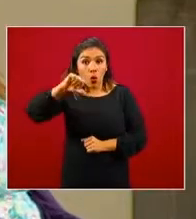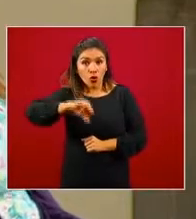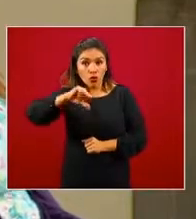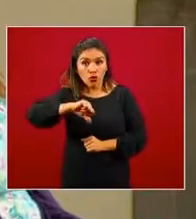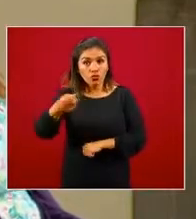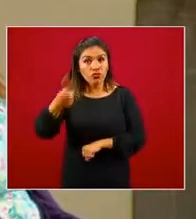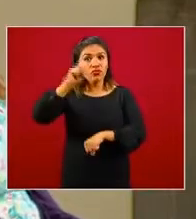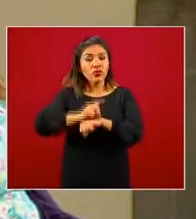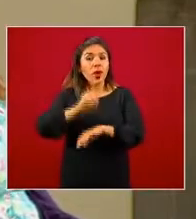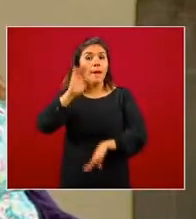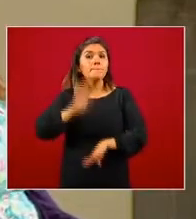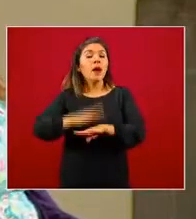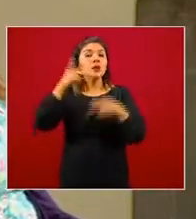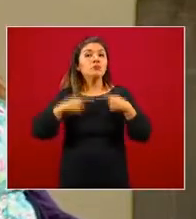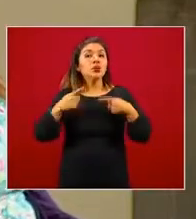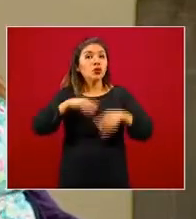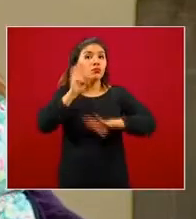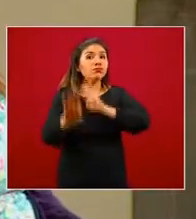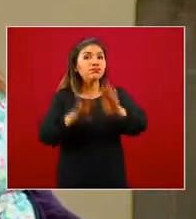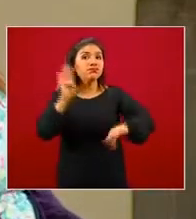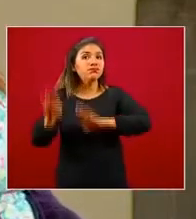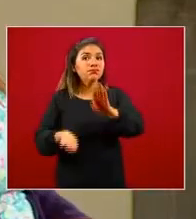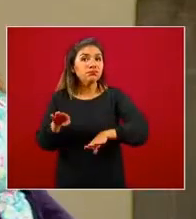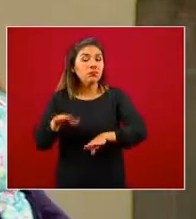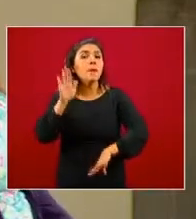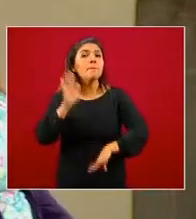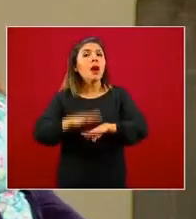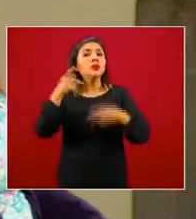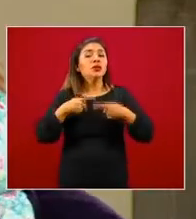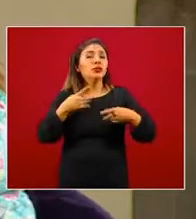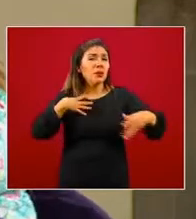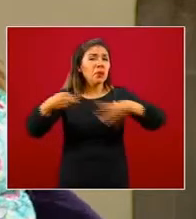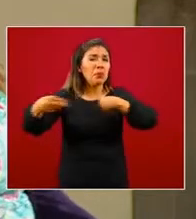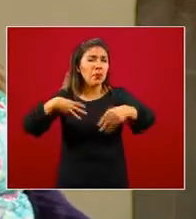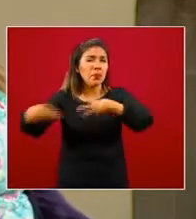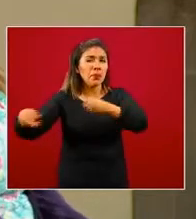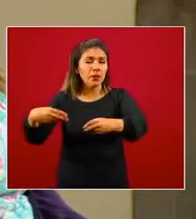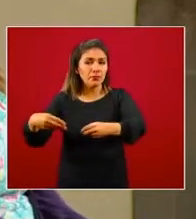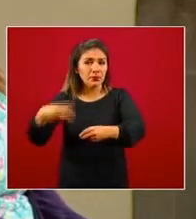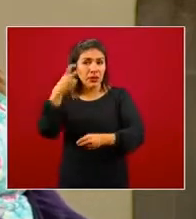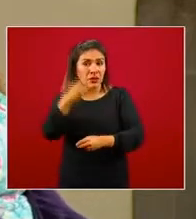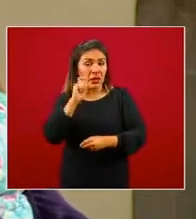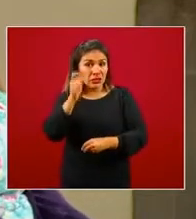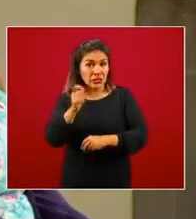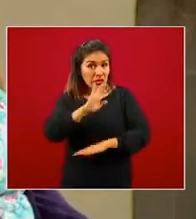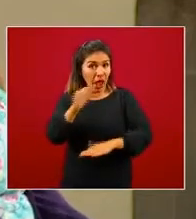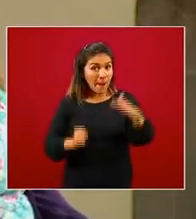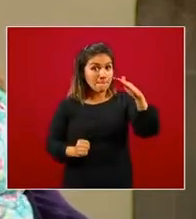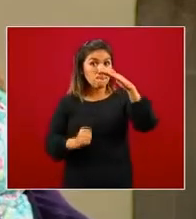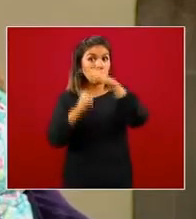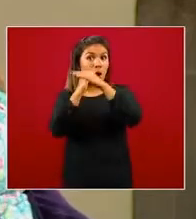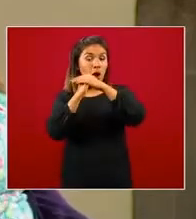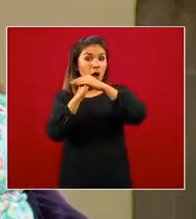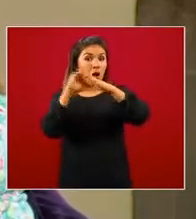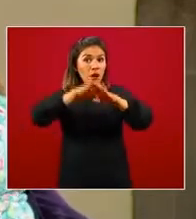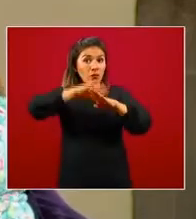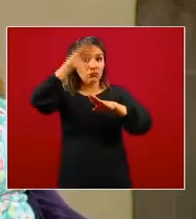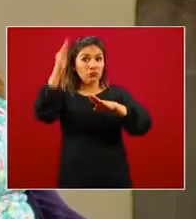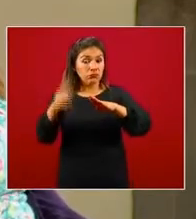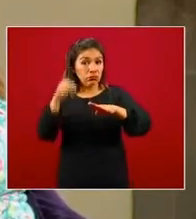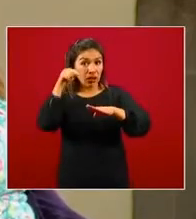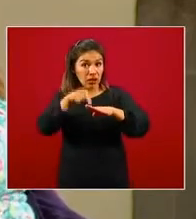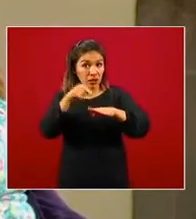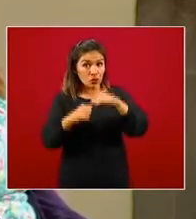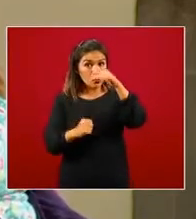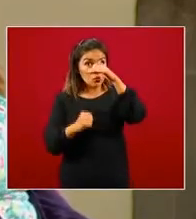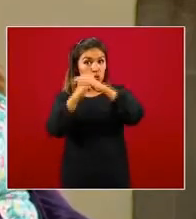I'd like to ask you, today, it seems like today was the day with the highest number of cases and the highest number of deaths. Is